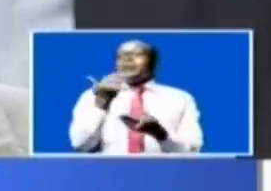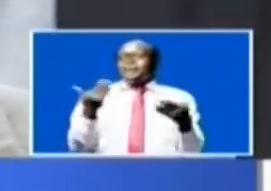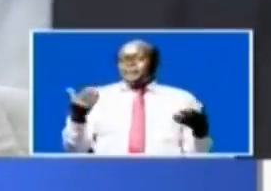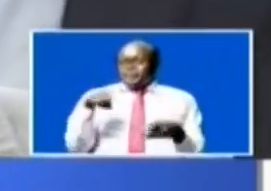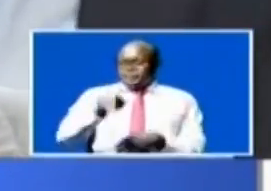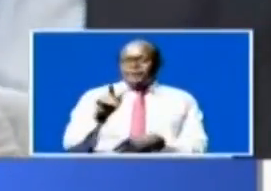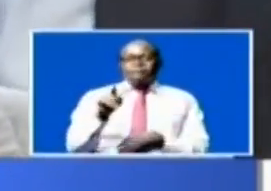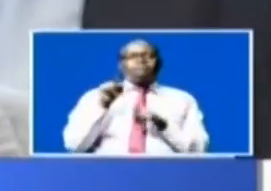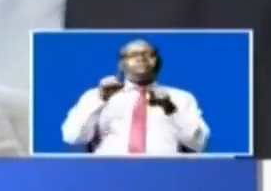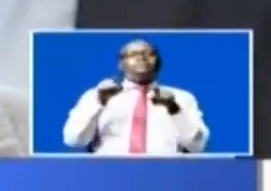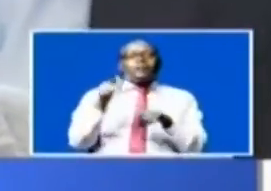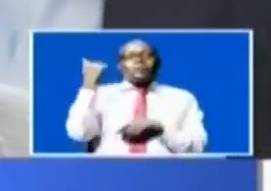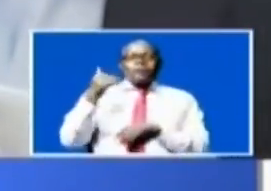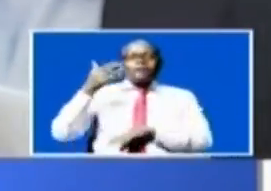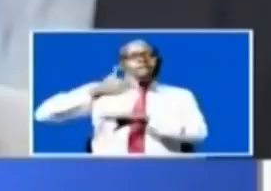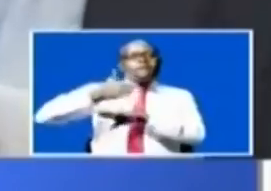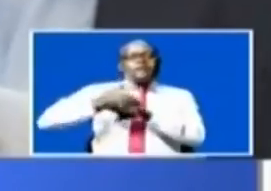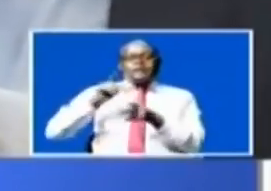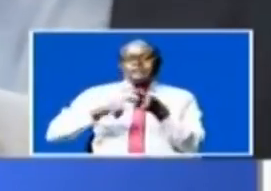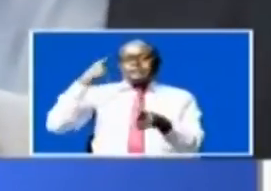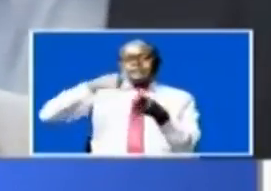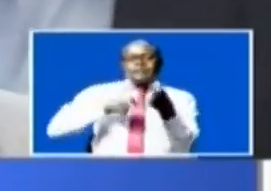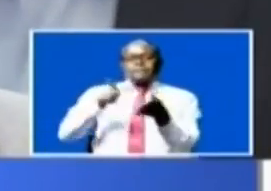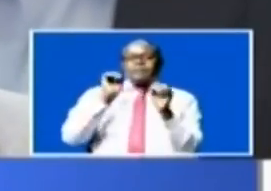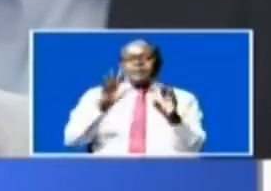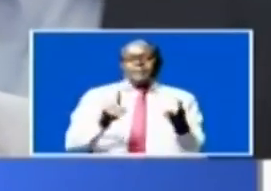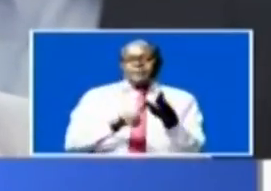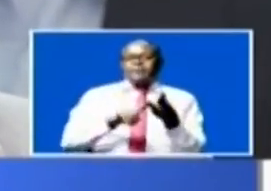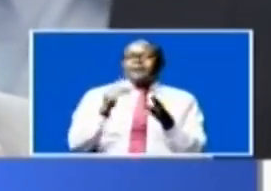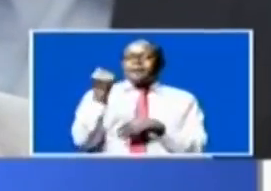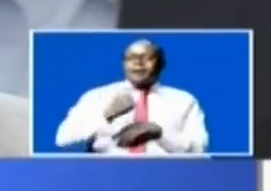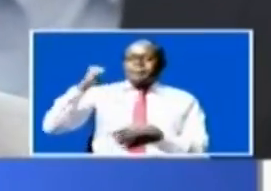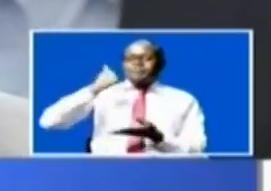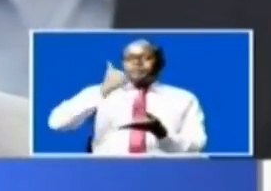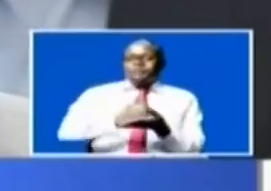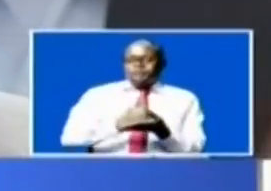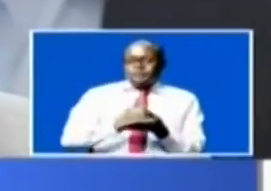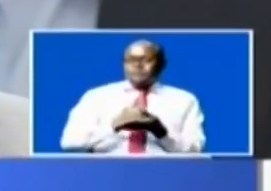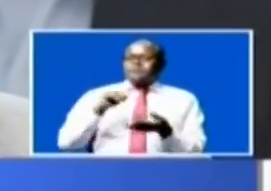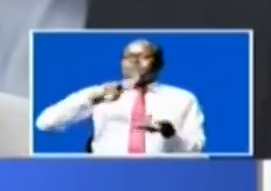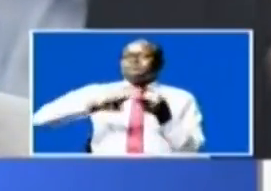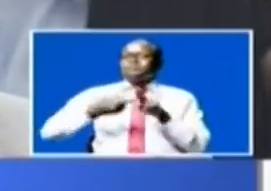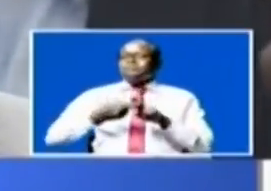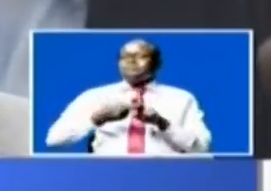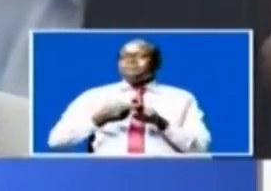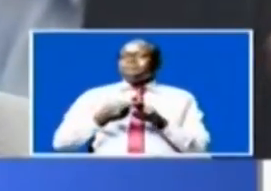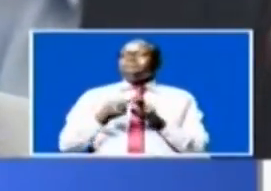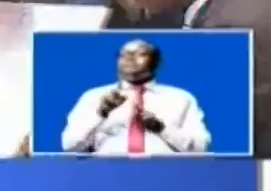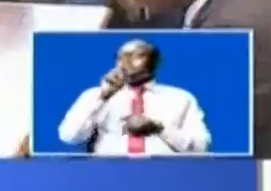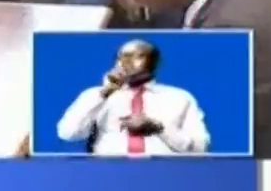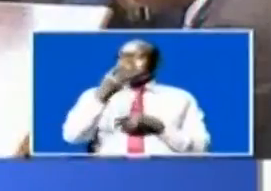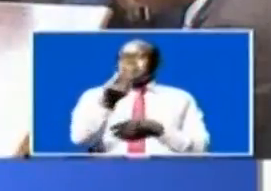Mwilu is accused of forgery, tax evasion, and abuse of office in relation to commercial